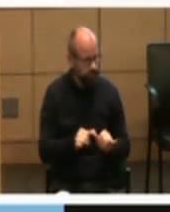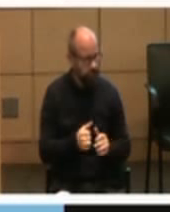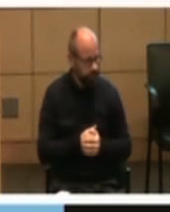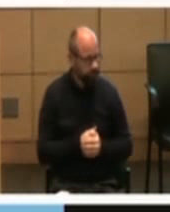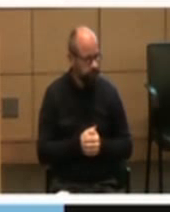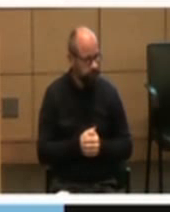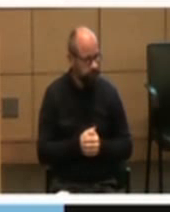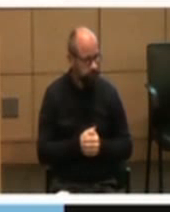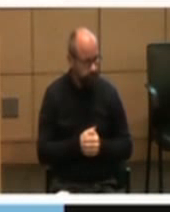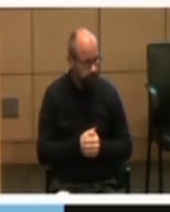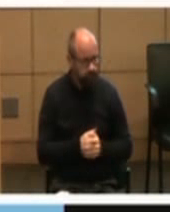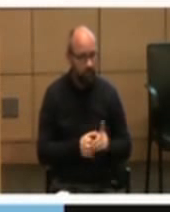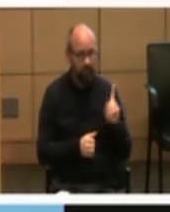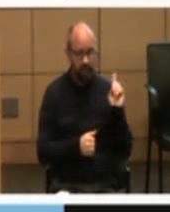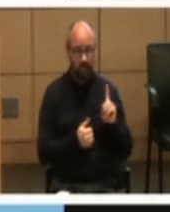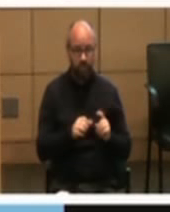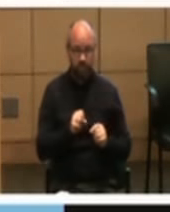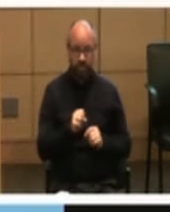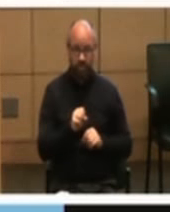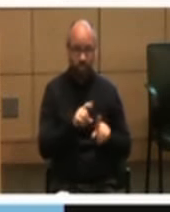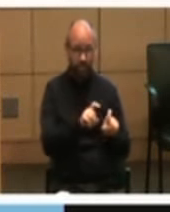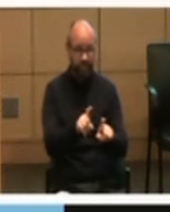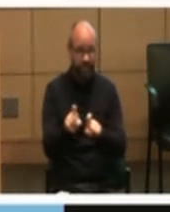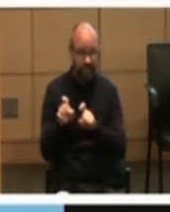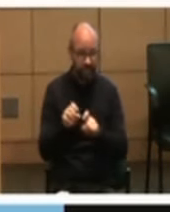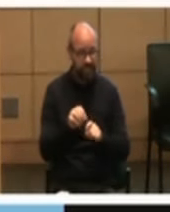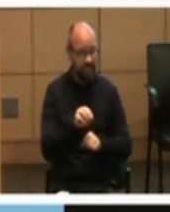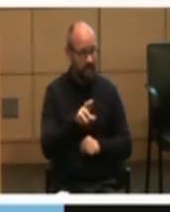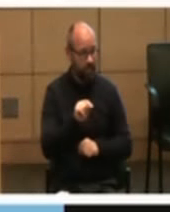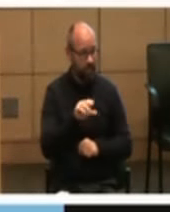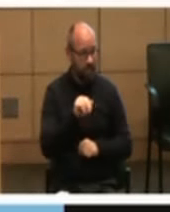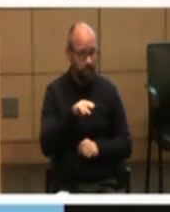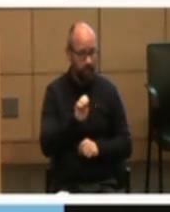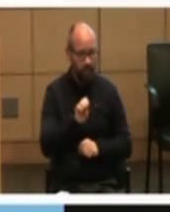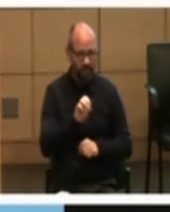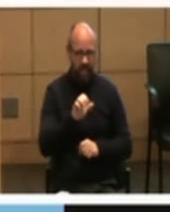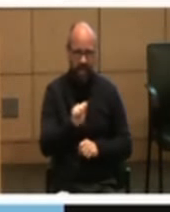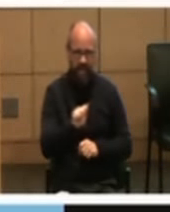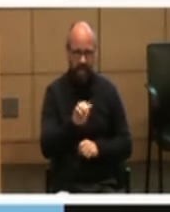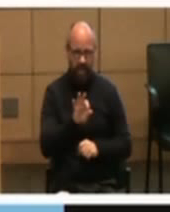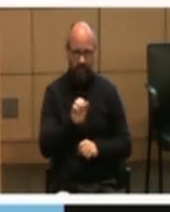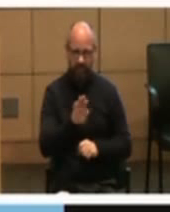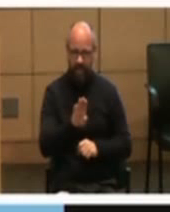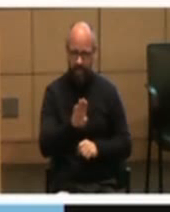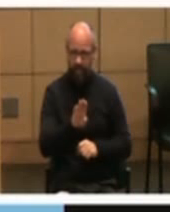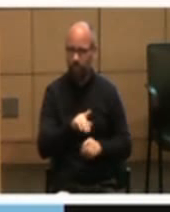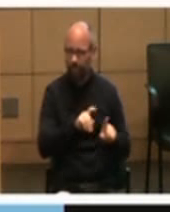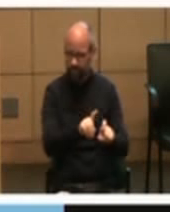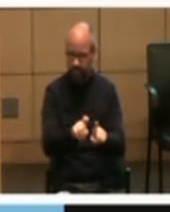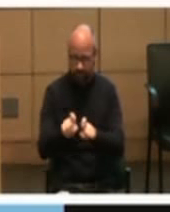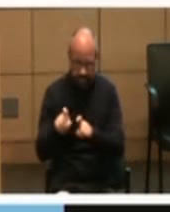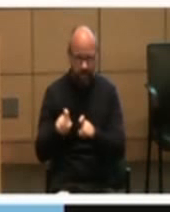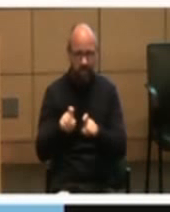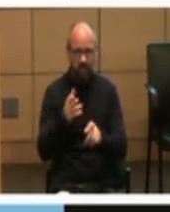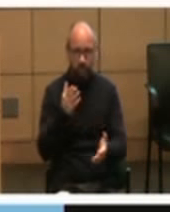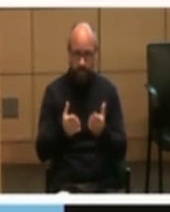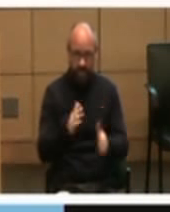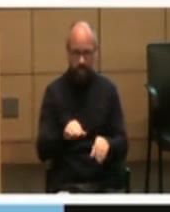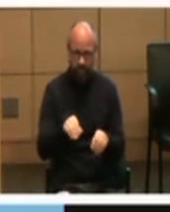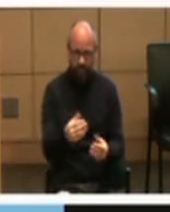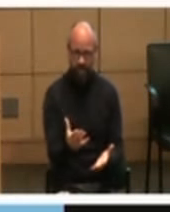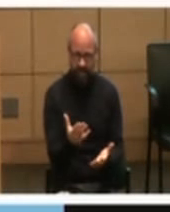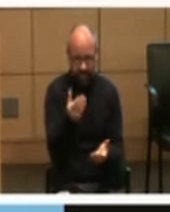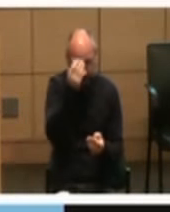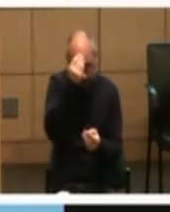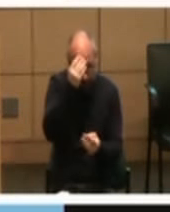these subjective questionnaires, or these outcome measures, the AFAB, different type of questionnaires, might be providing some information